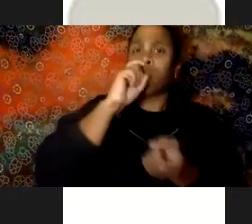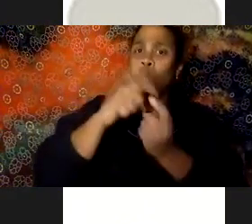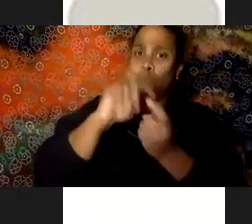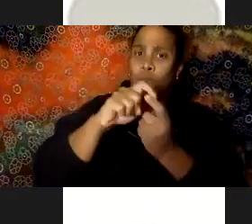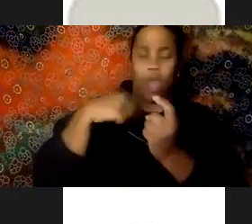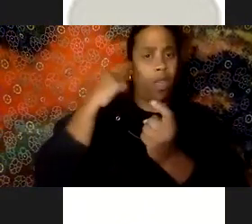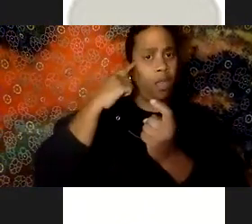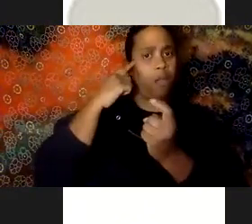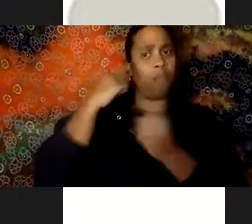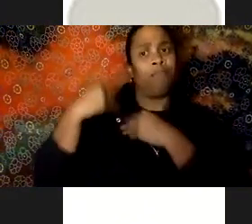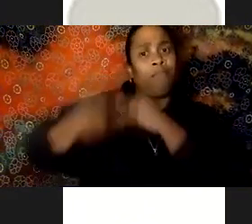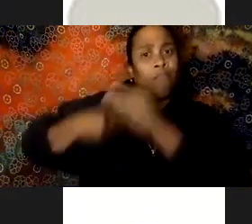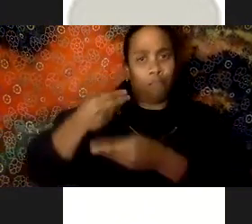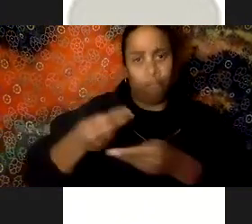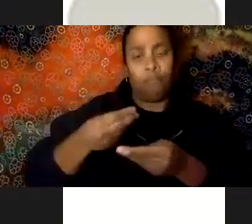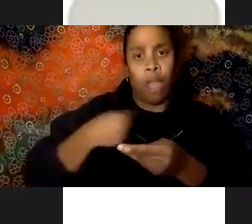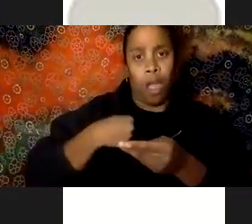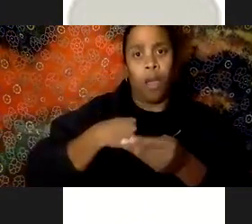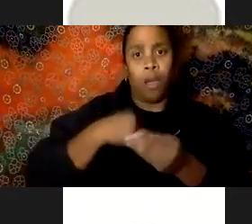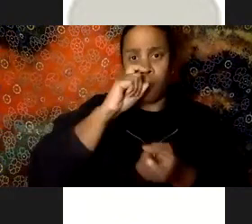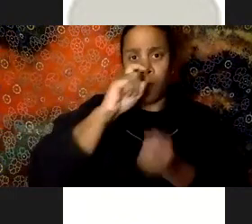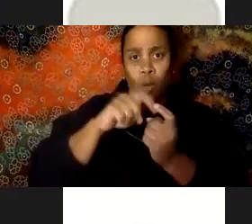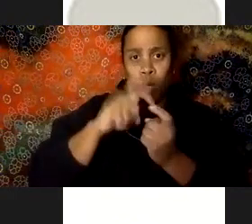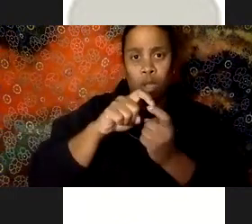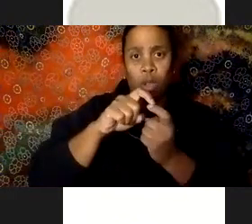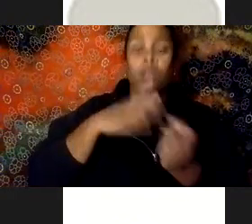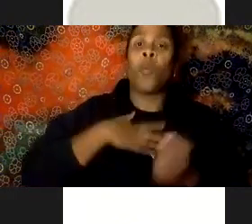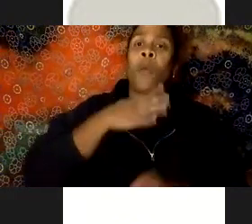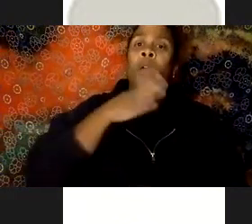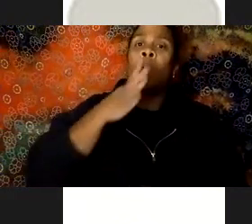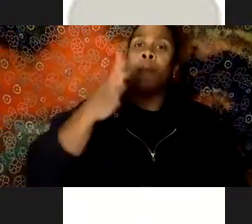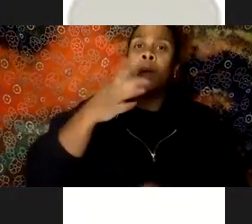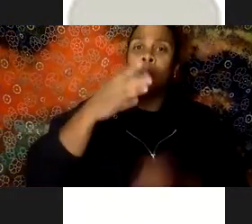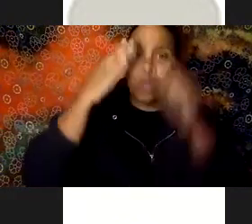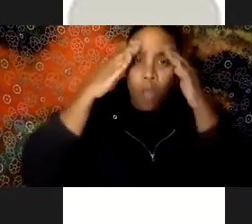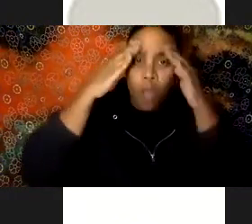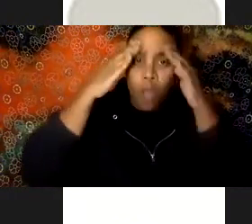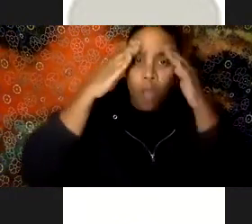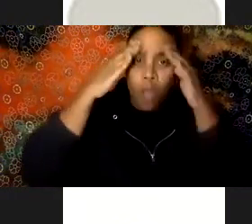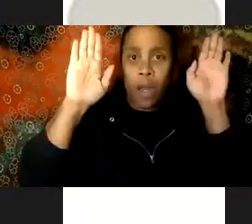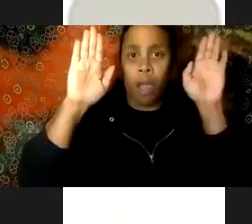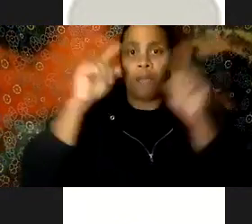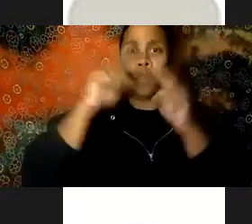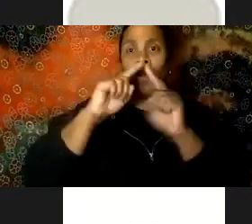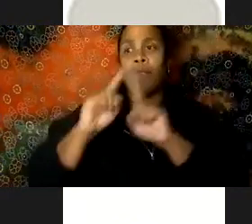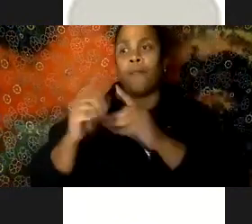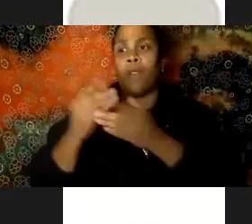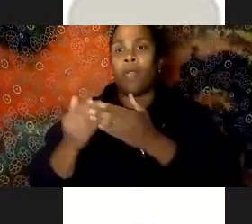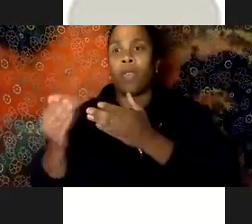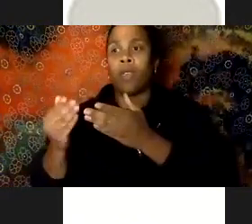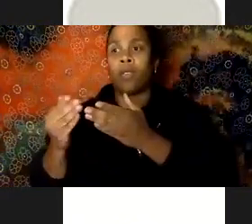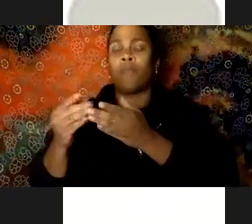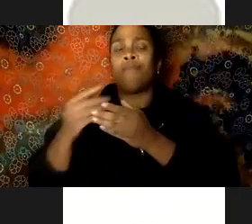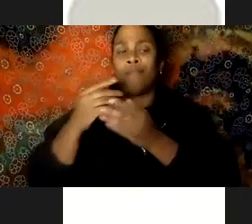her. And she was opening up to various things, or had already been open, but there are ways she was giving me clues that I didn't know how to hear